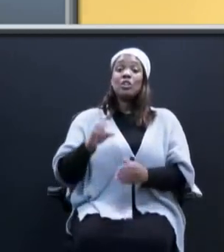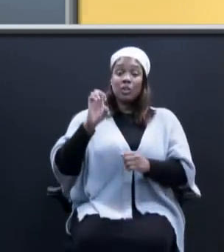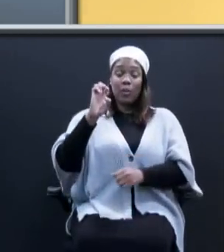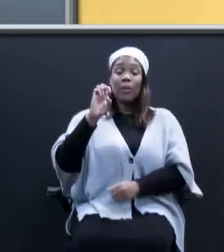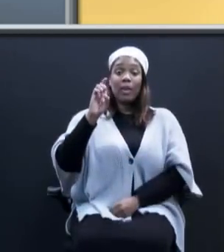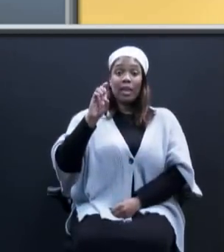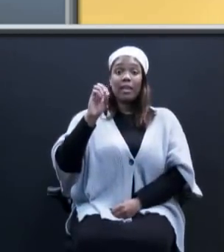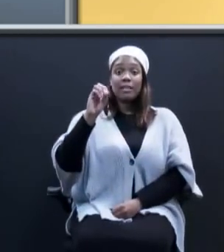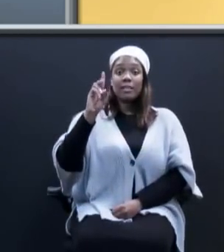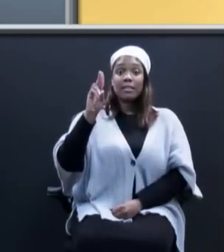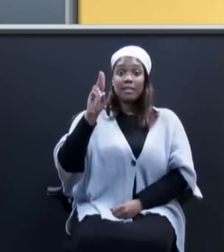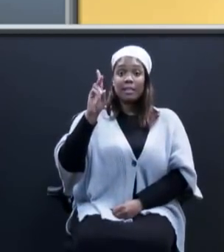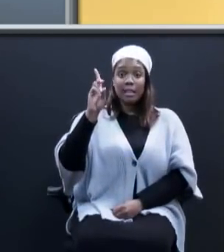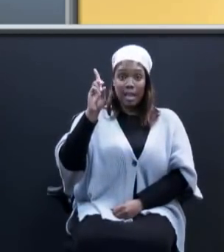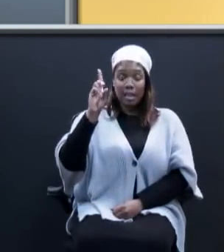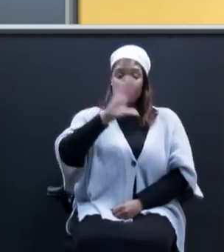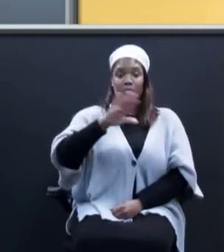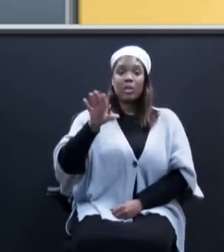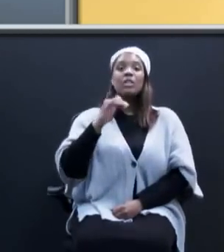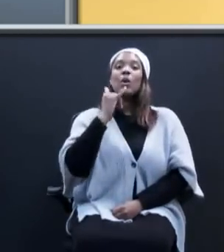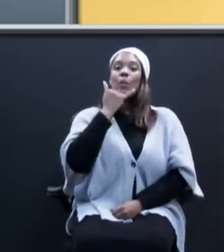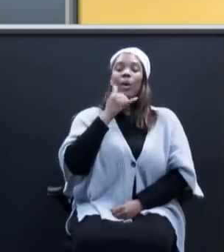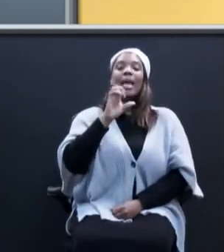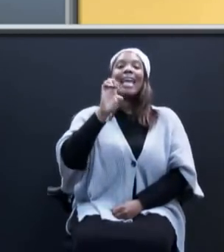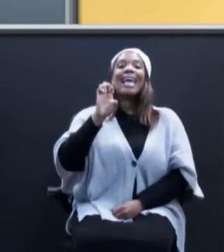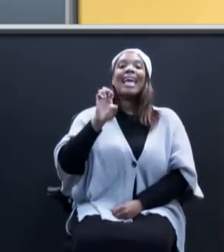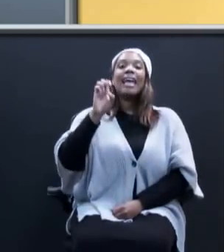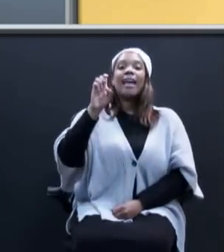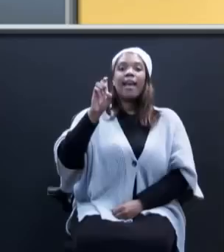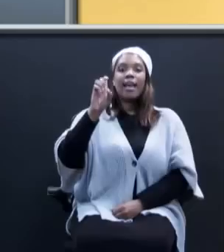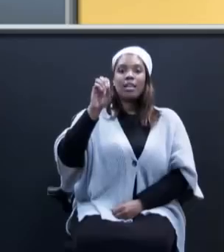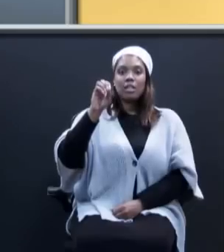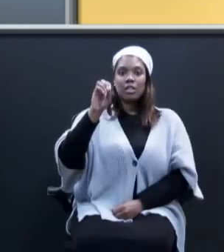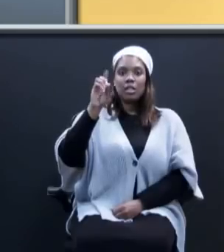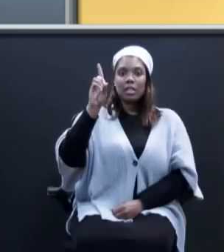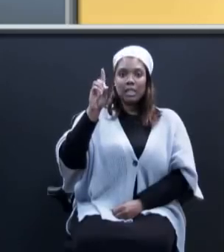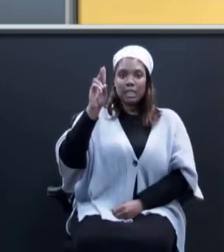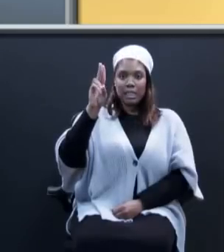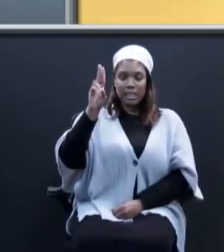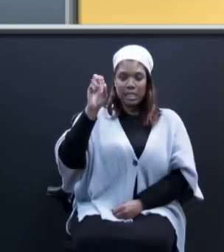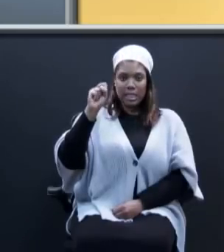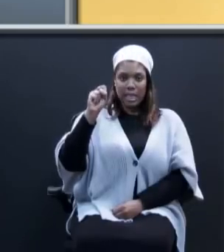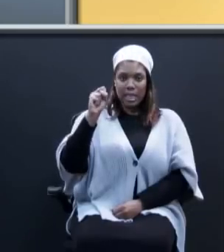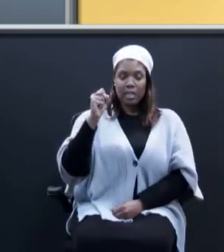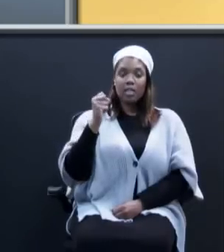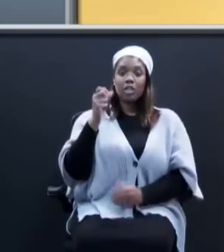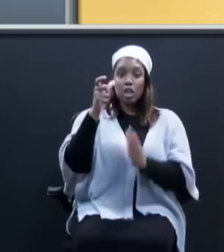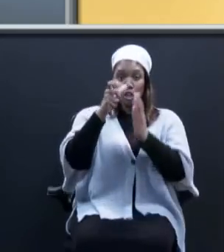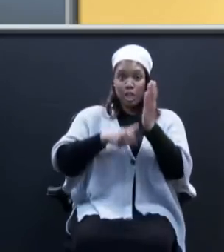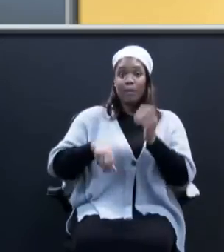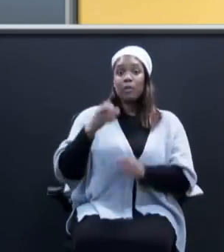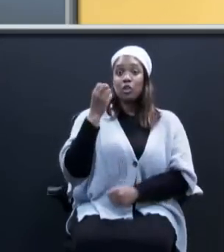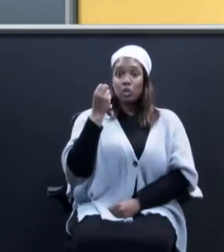verse 1. This is the Lord's Passover. And sisters and brothers, it means what it